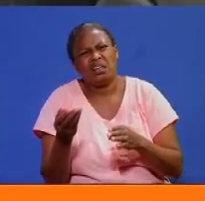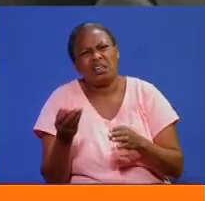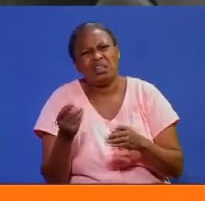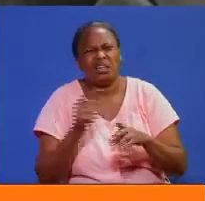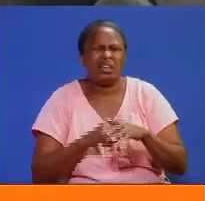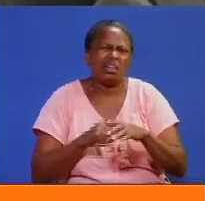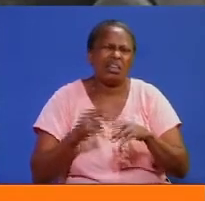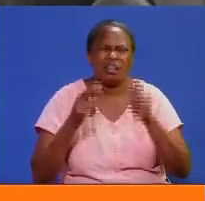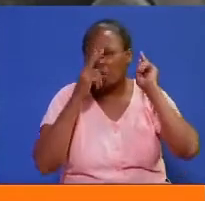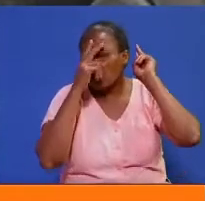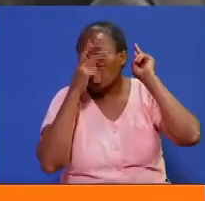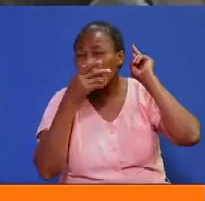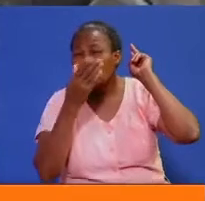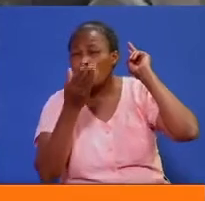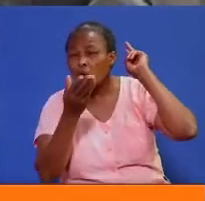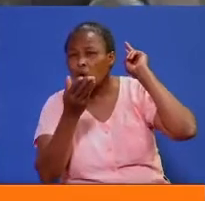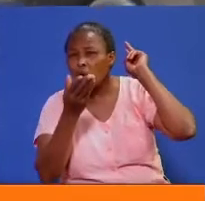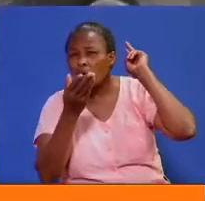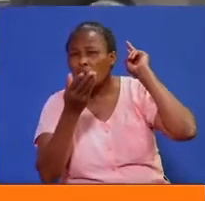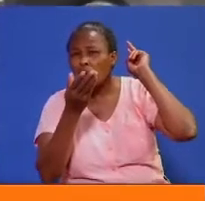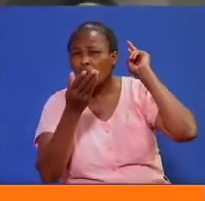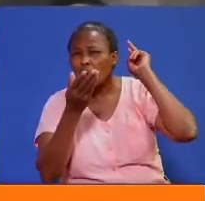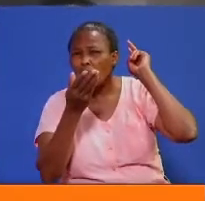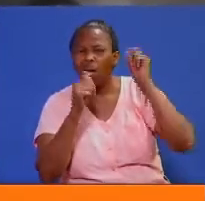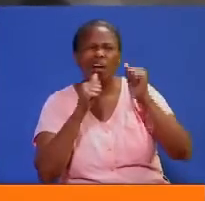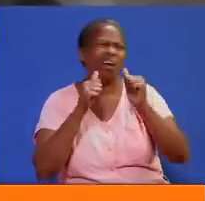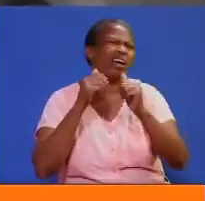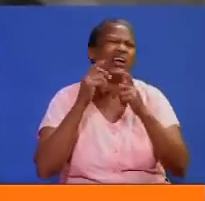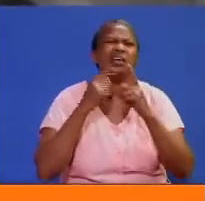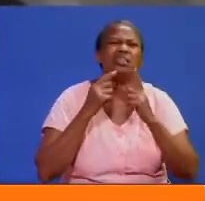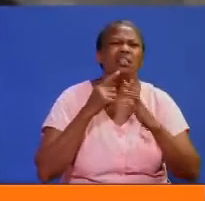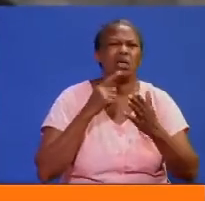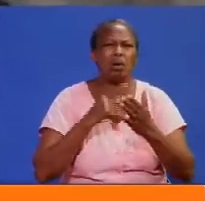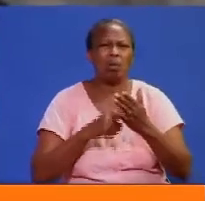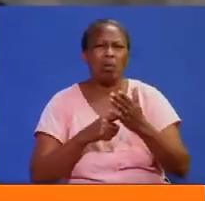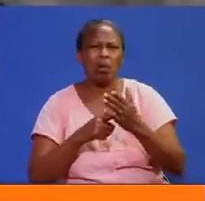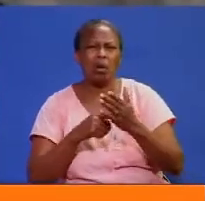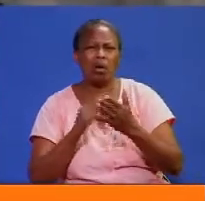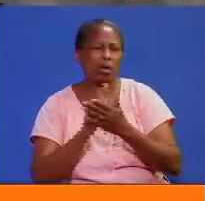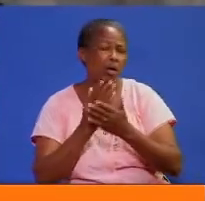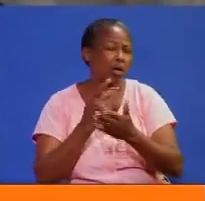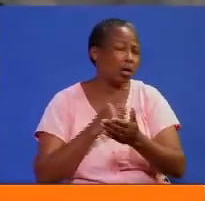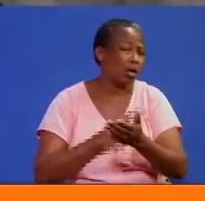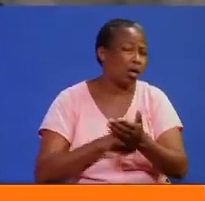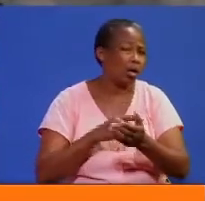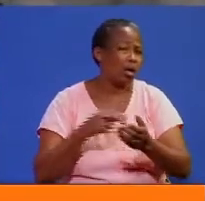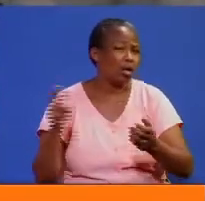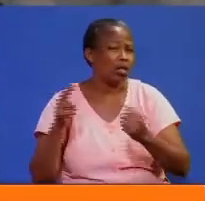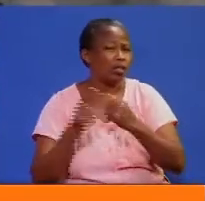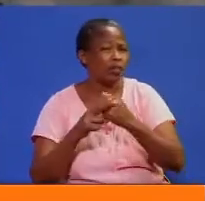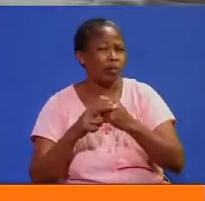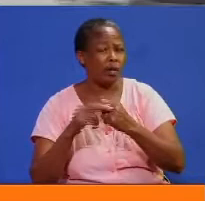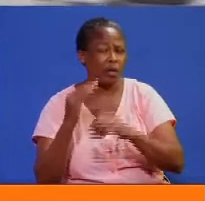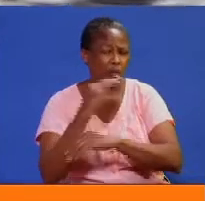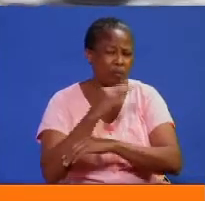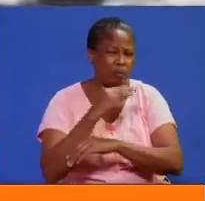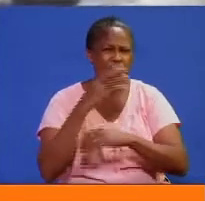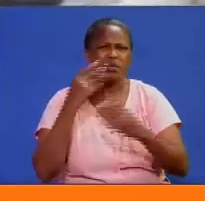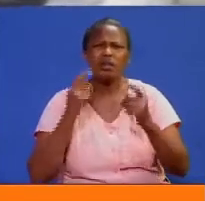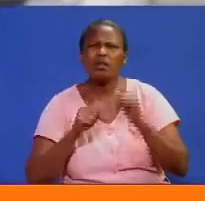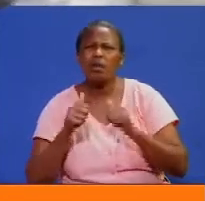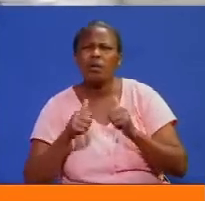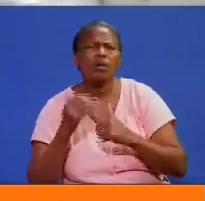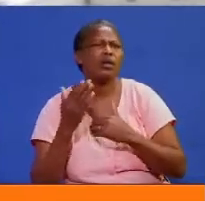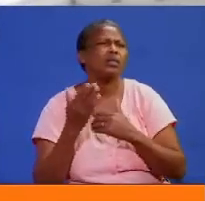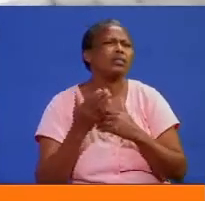to Kakamega, and further added that most of them will be caught by the 7 p.m. curfew that has been slapped on